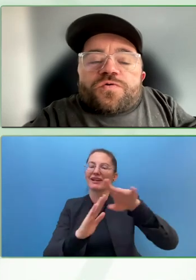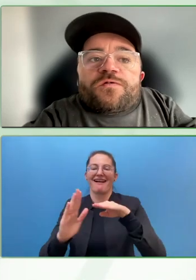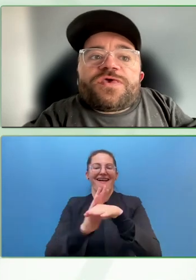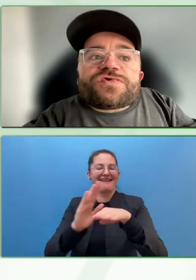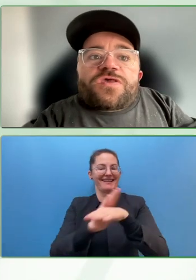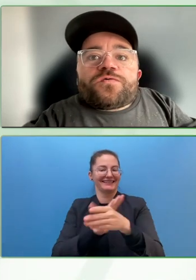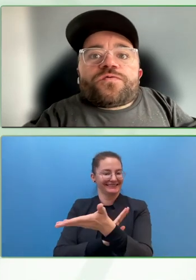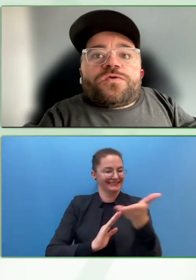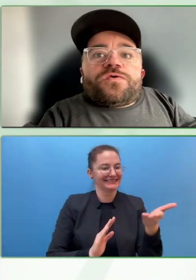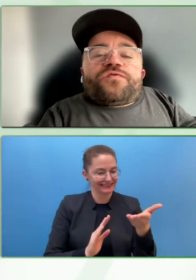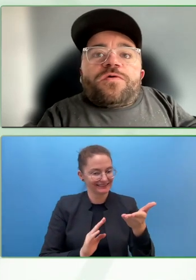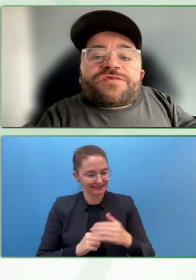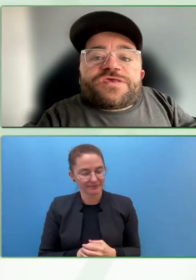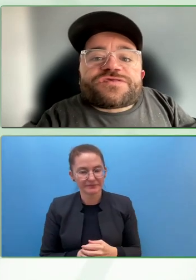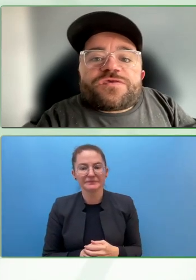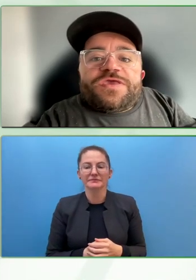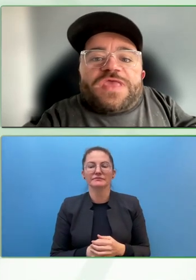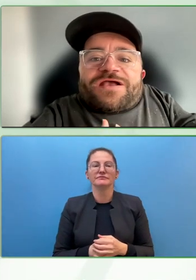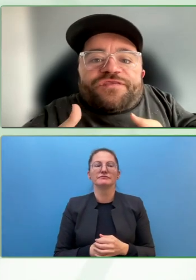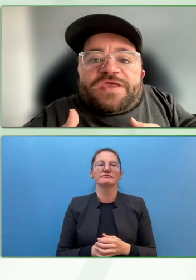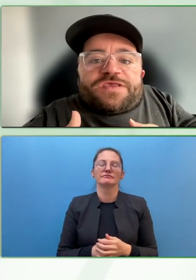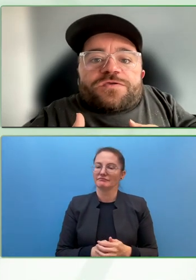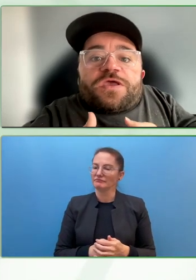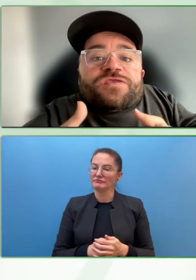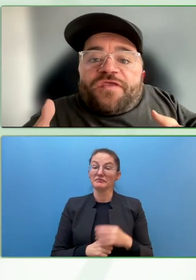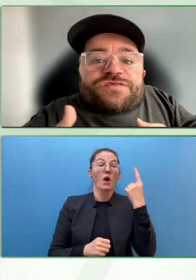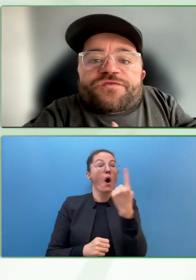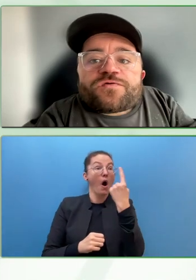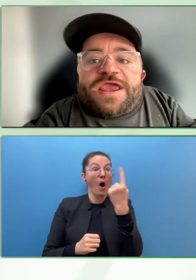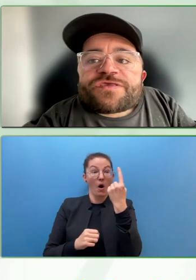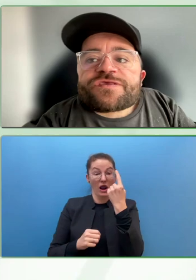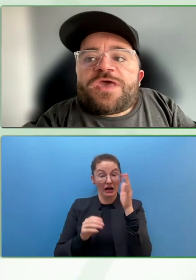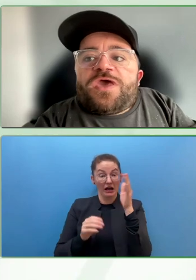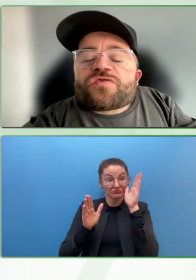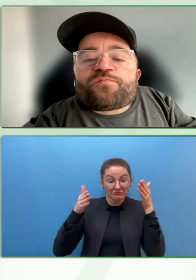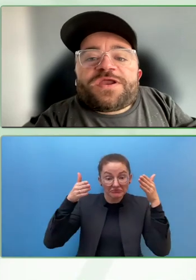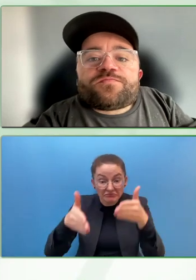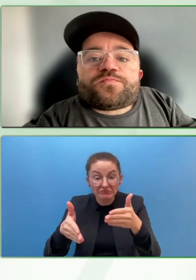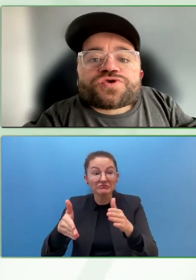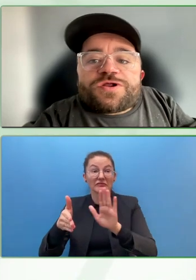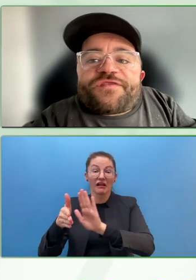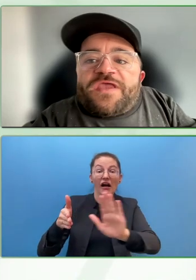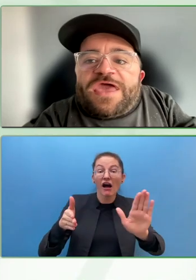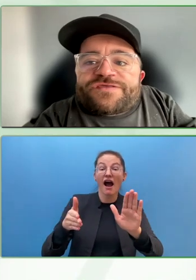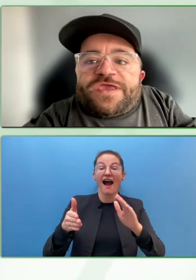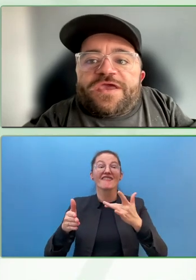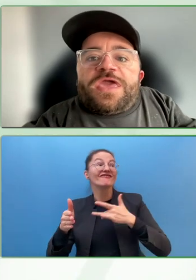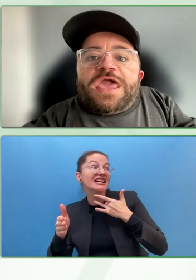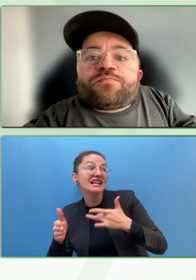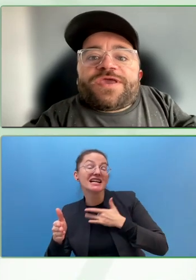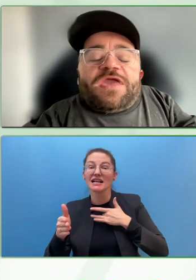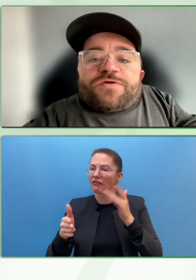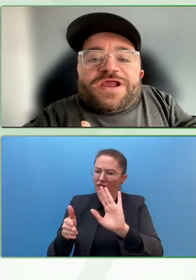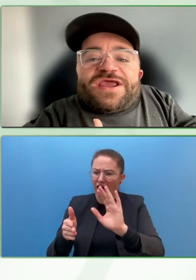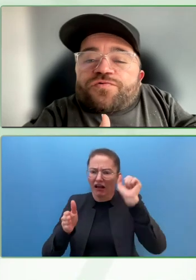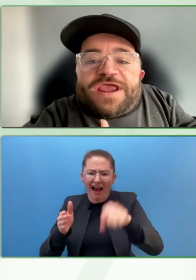commercial. So for us, it's activating a diversity of creators has been truly fantastic. And